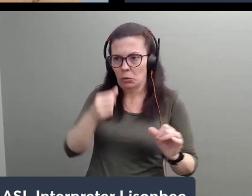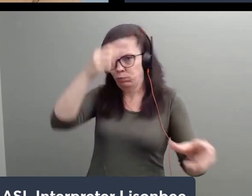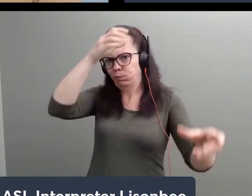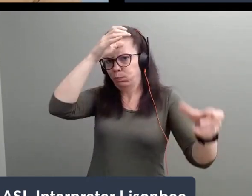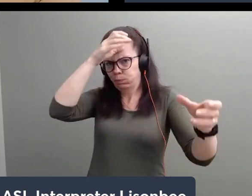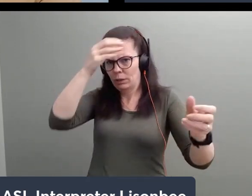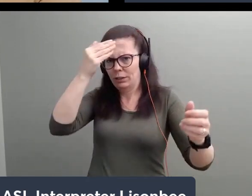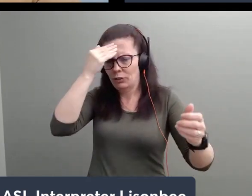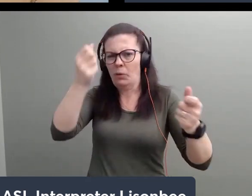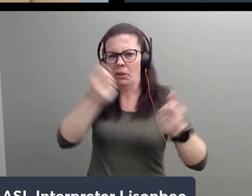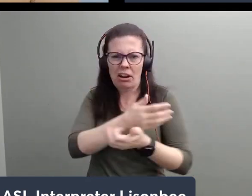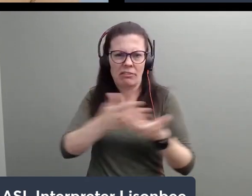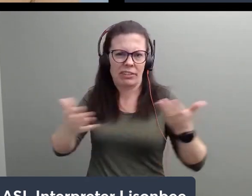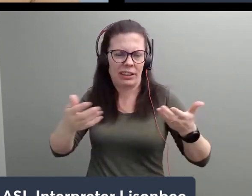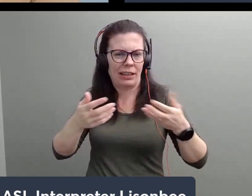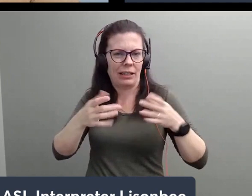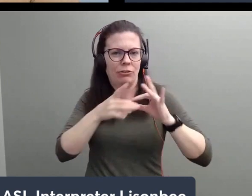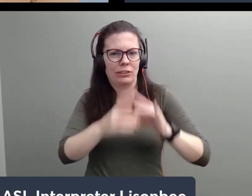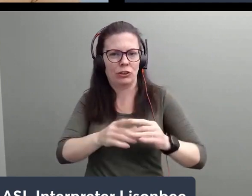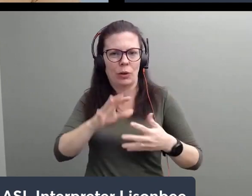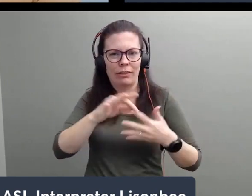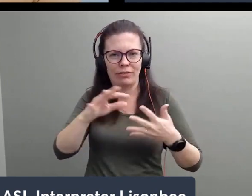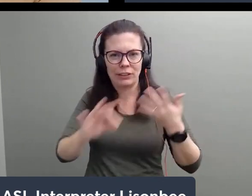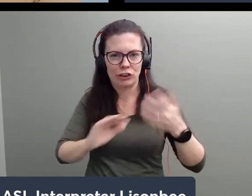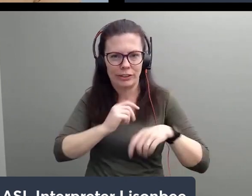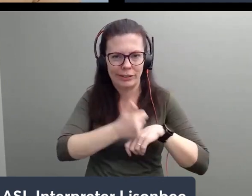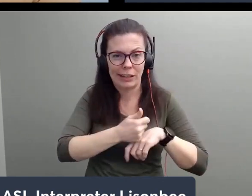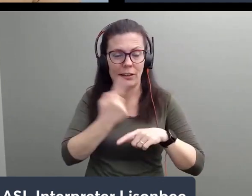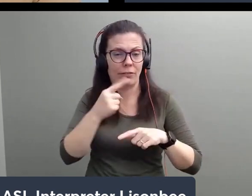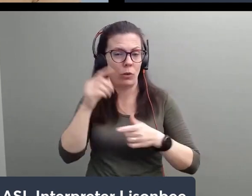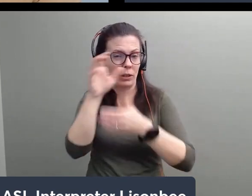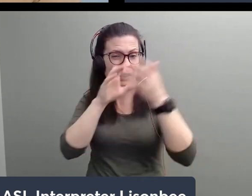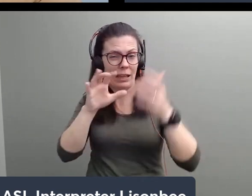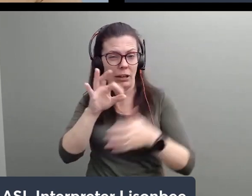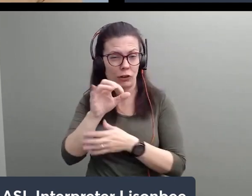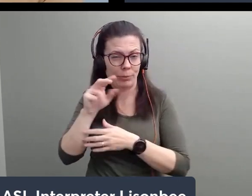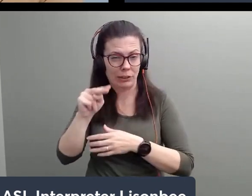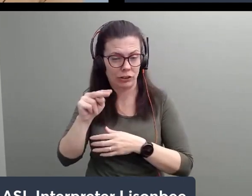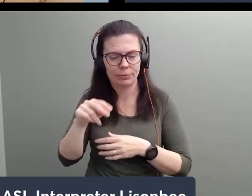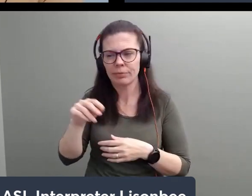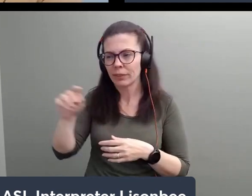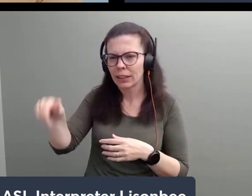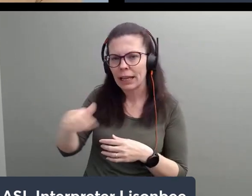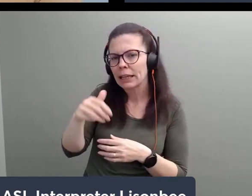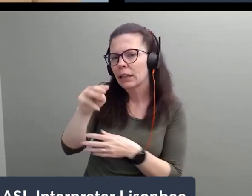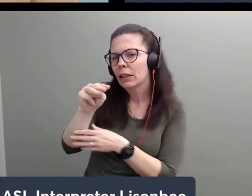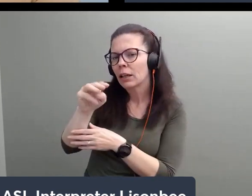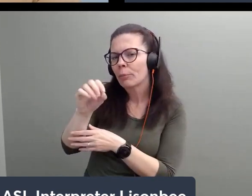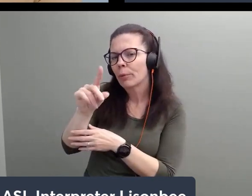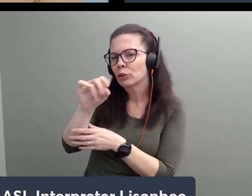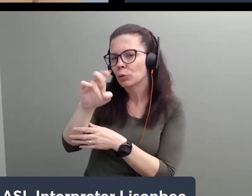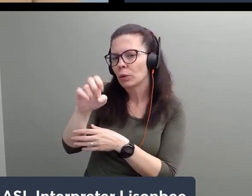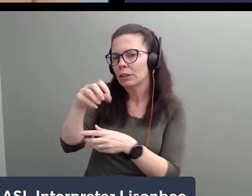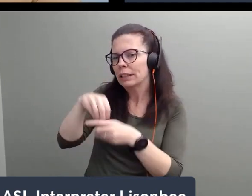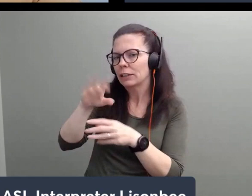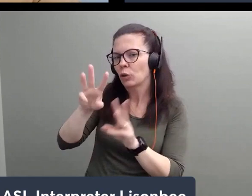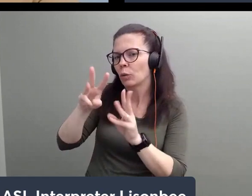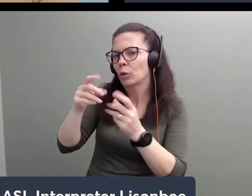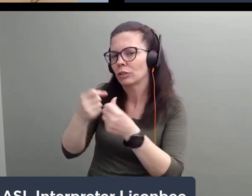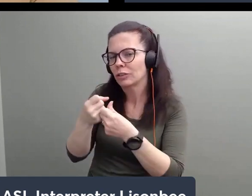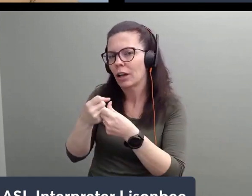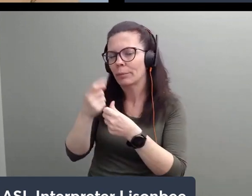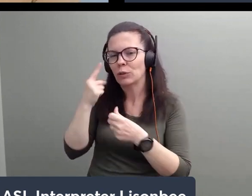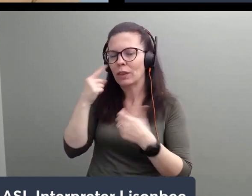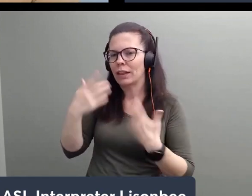of all the feature set inside CloudFormation. Is there any module in the workshop that you think is particularly interesting because it's a hidden